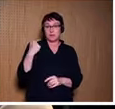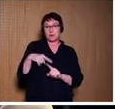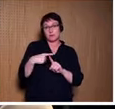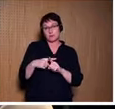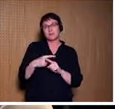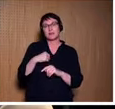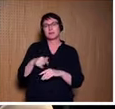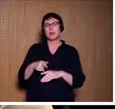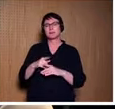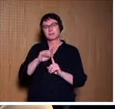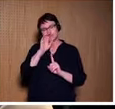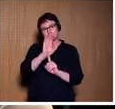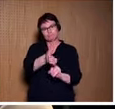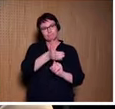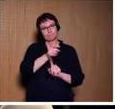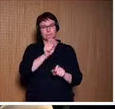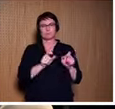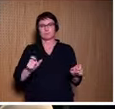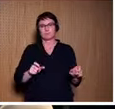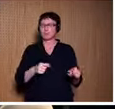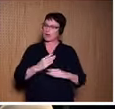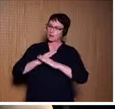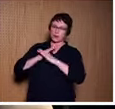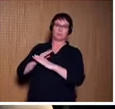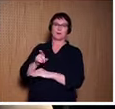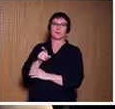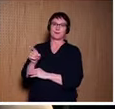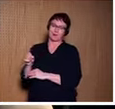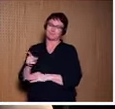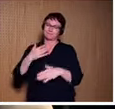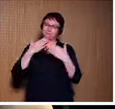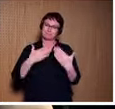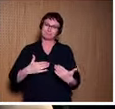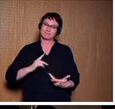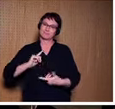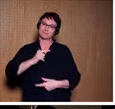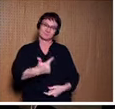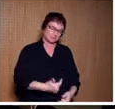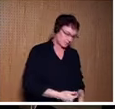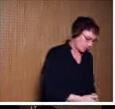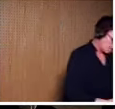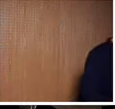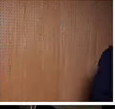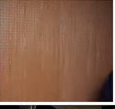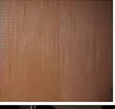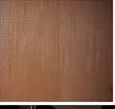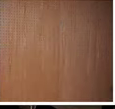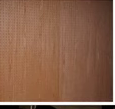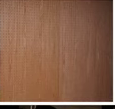really the primary targets of this anti-gender movement. So this is my thank you, thoughts. Neil. Thank you, Neil. Julia.